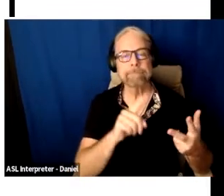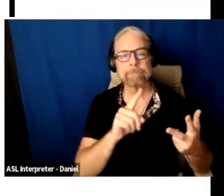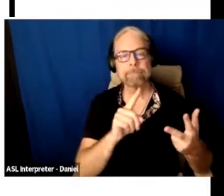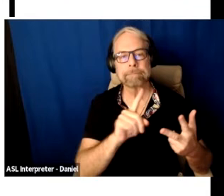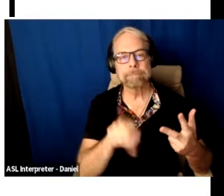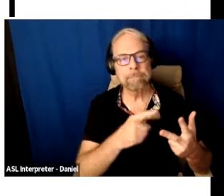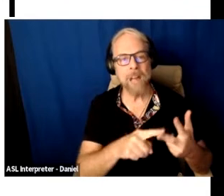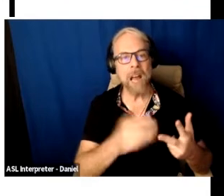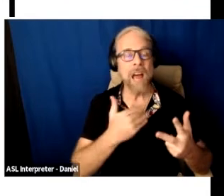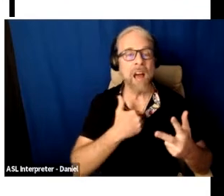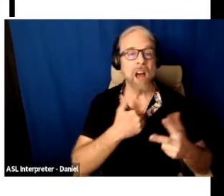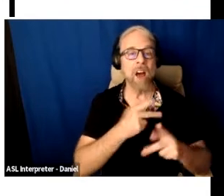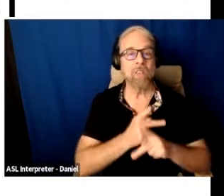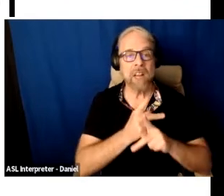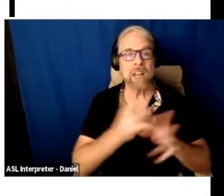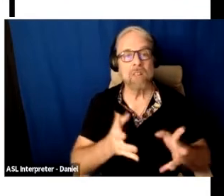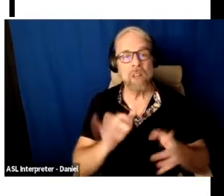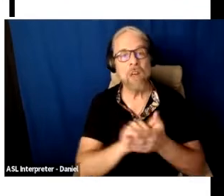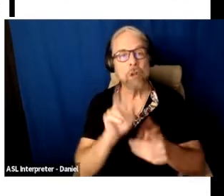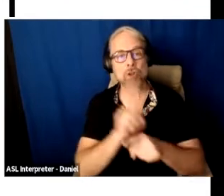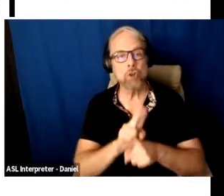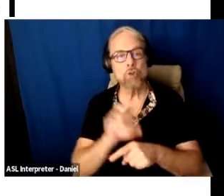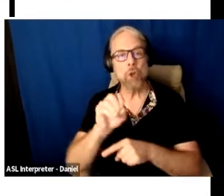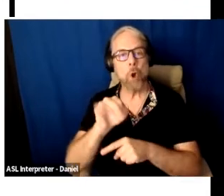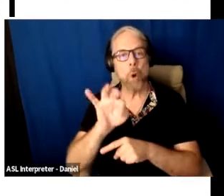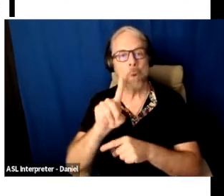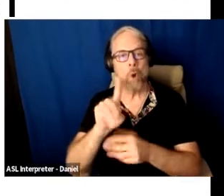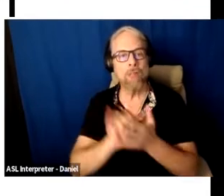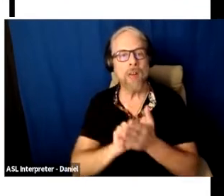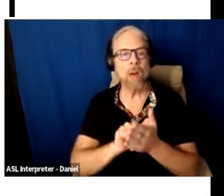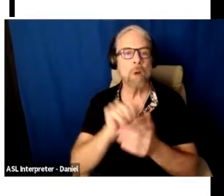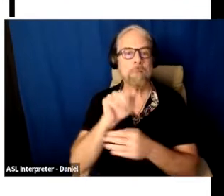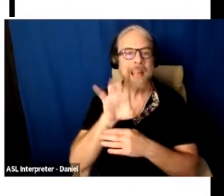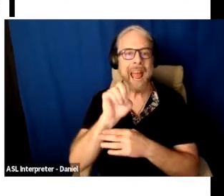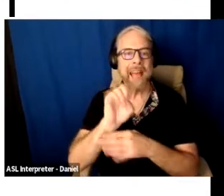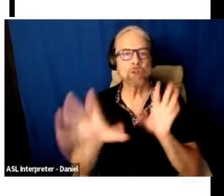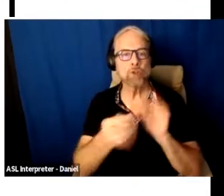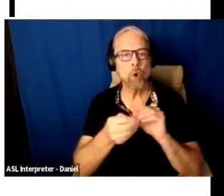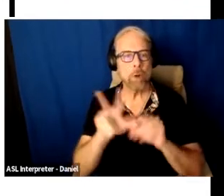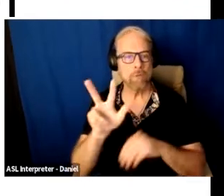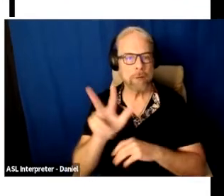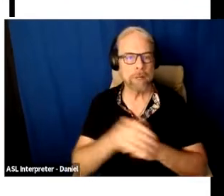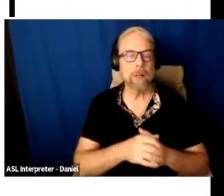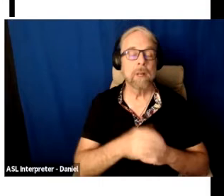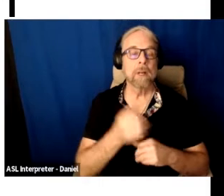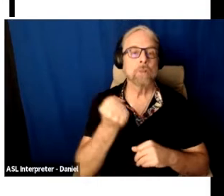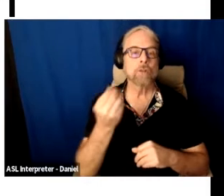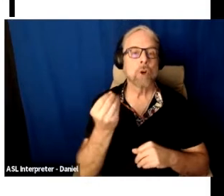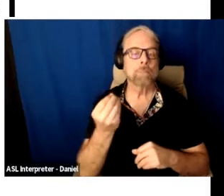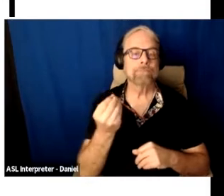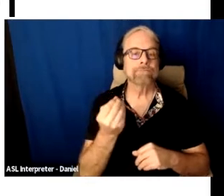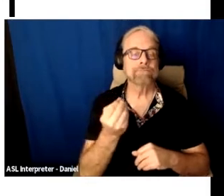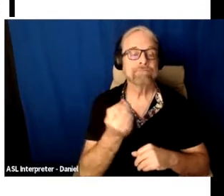a caregiver who's using opioids, and that would be an ACE count of 3. So the key